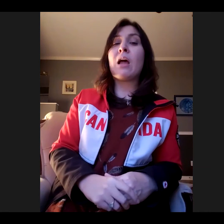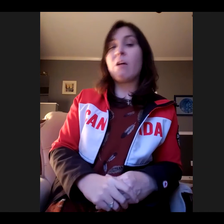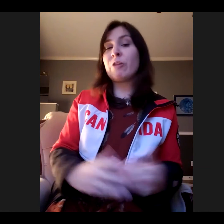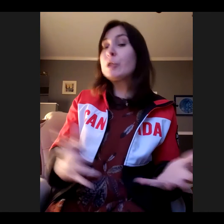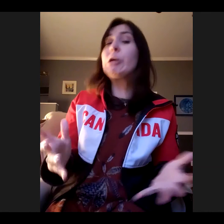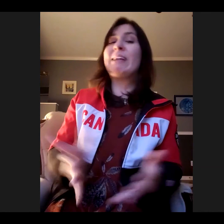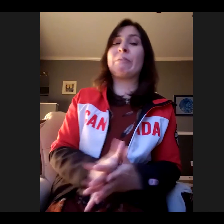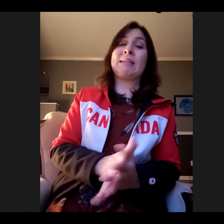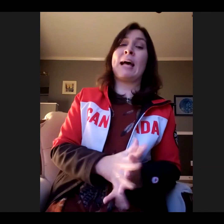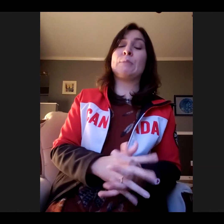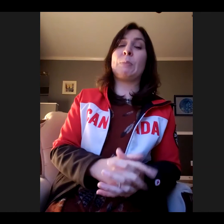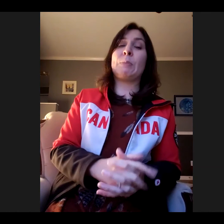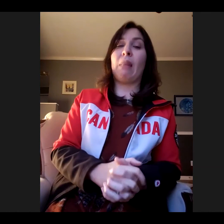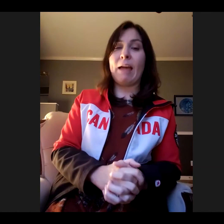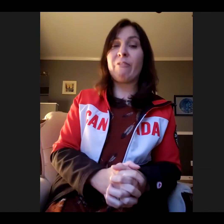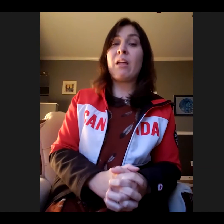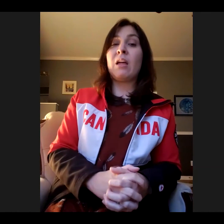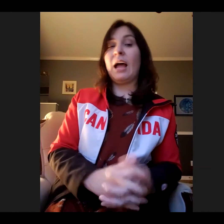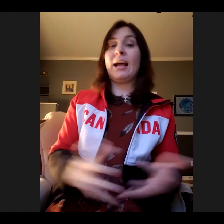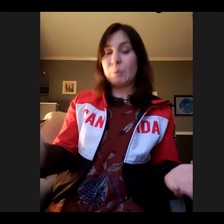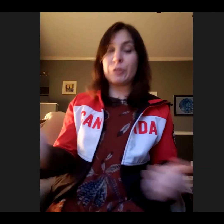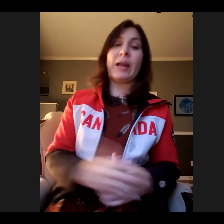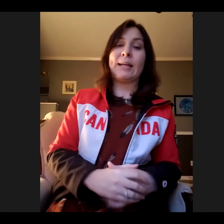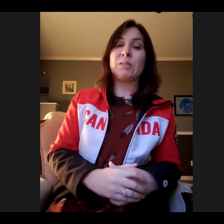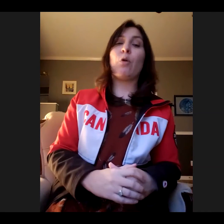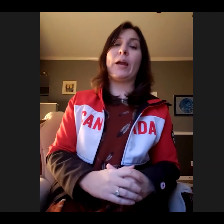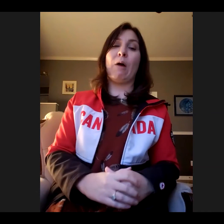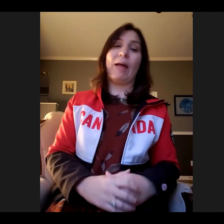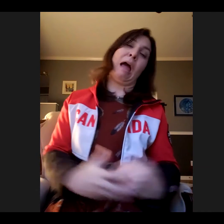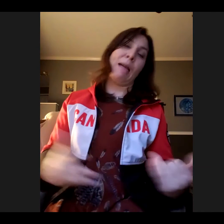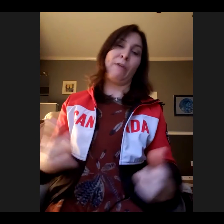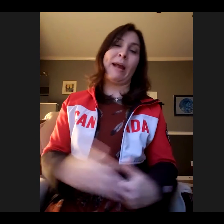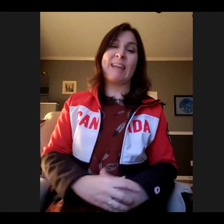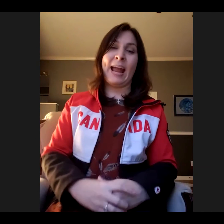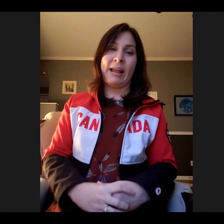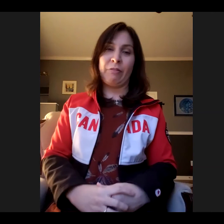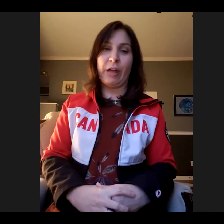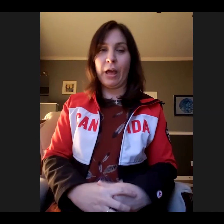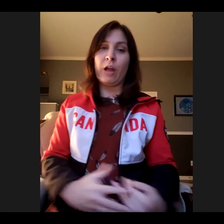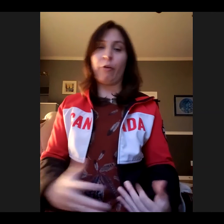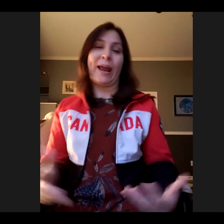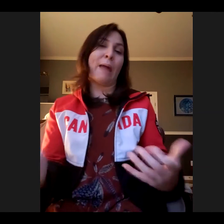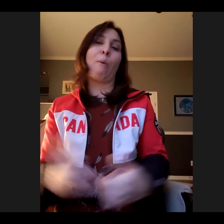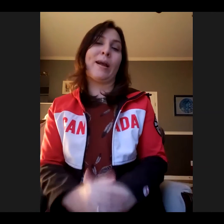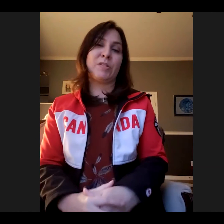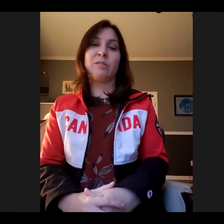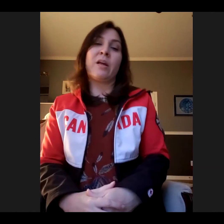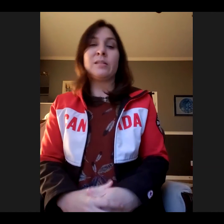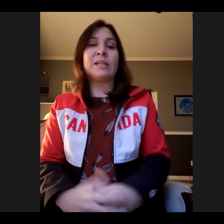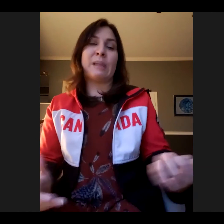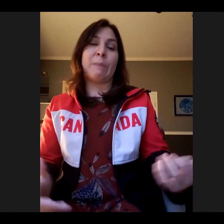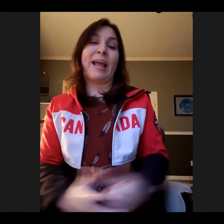But for sure, there have been times in my life, especially in high school where, you know, like I'm in grade 10 and the grade eight boys